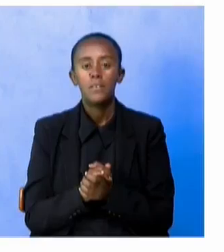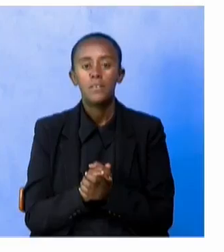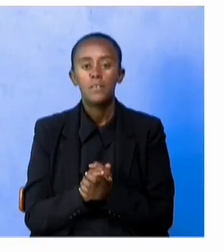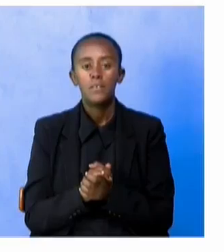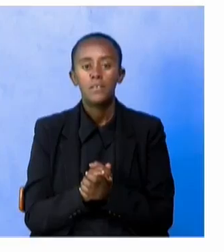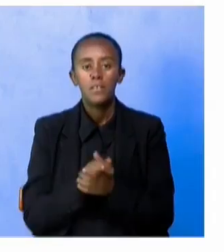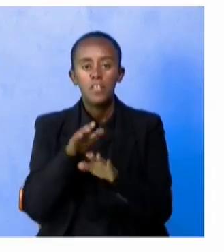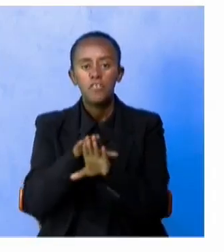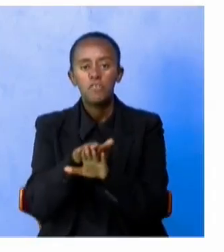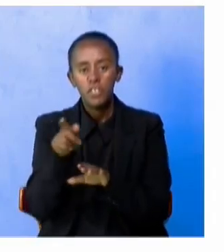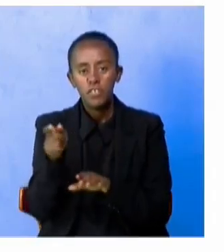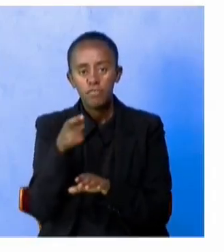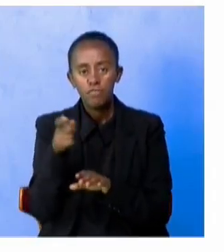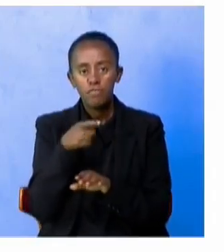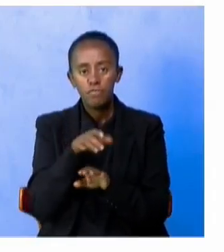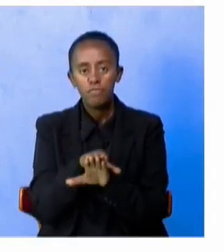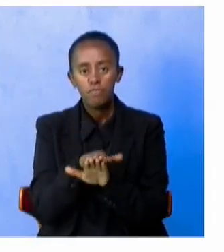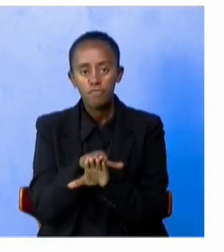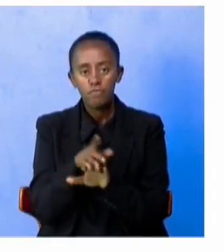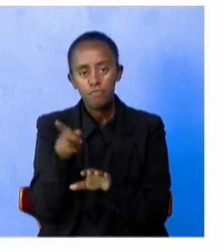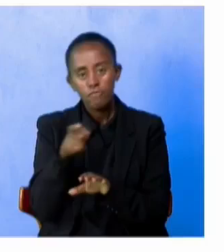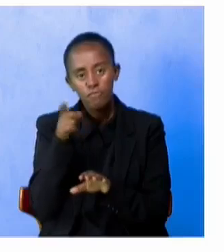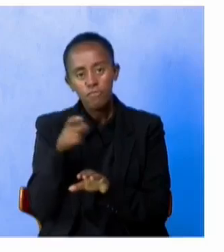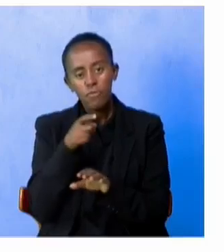for a long time.